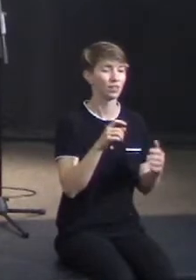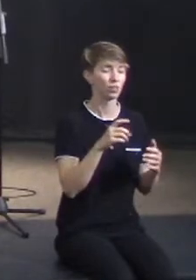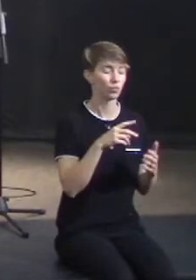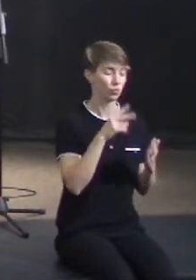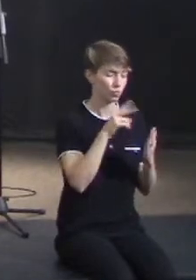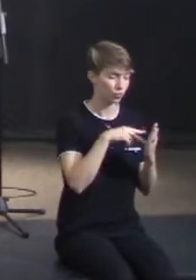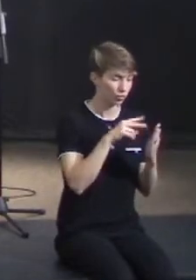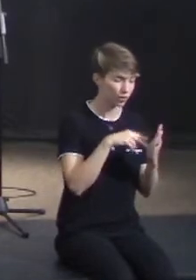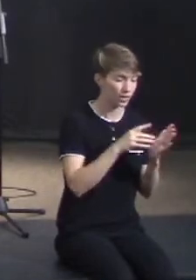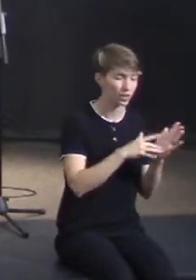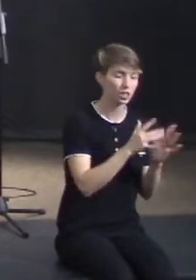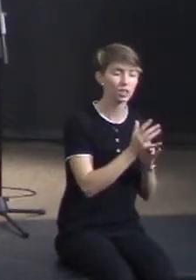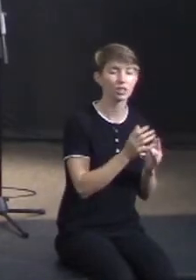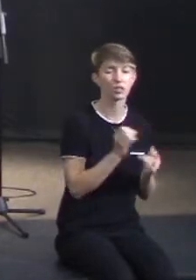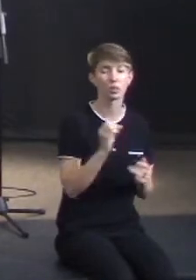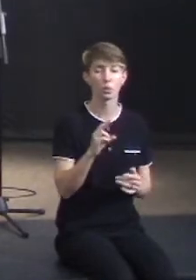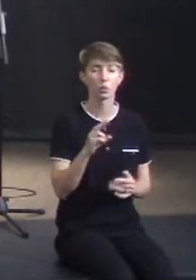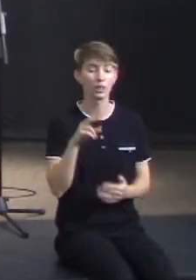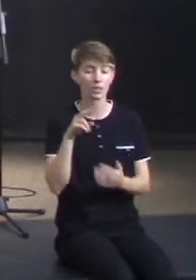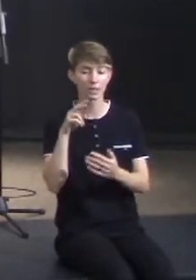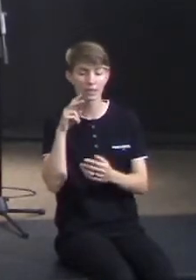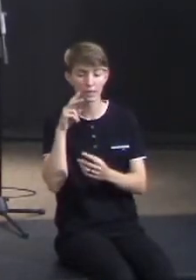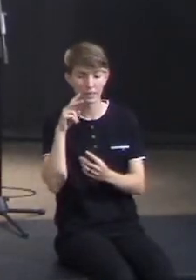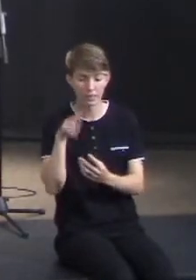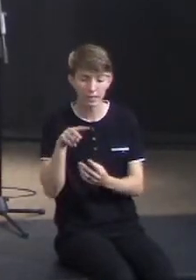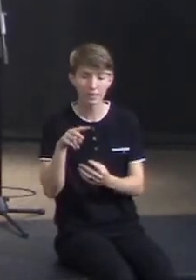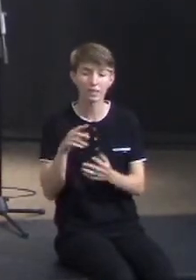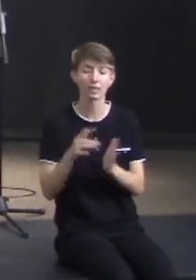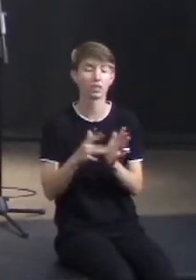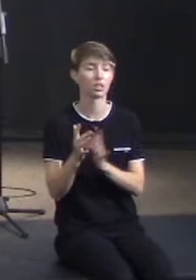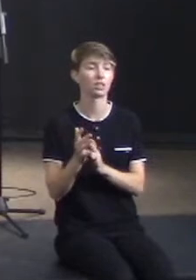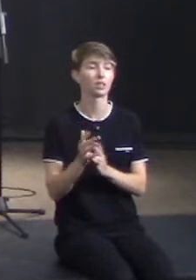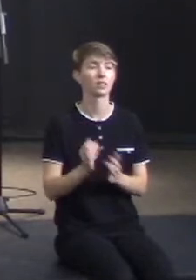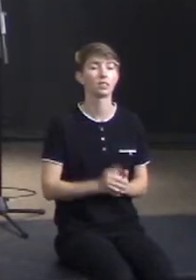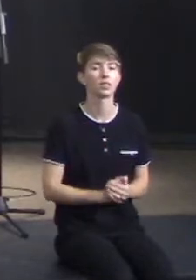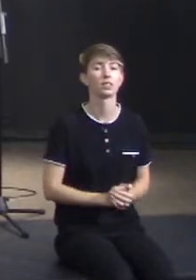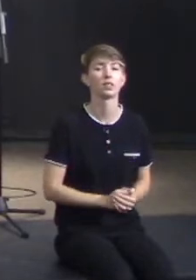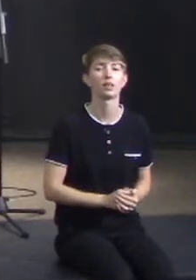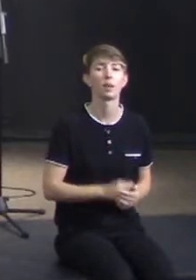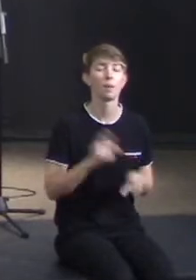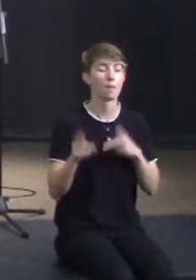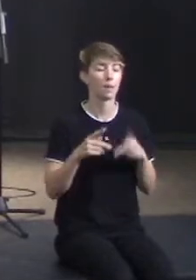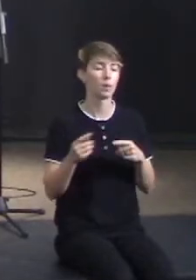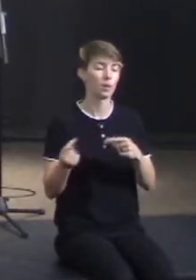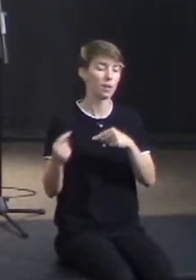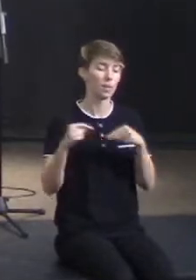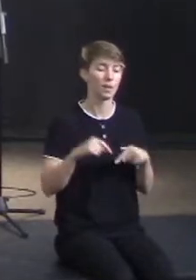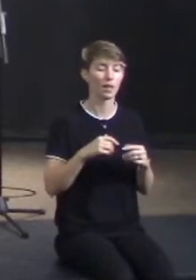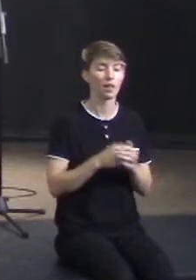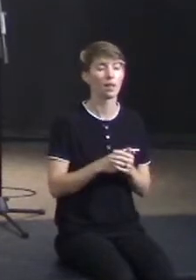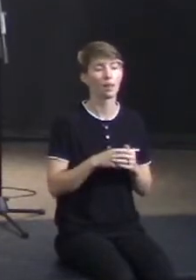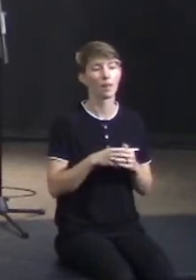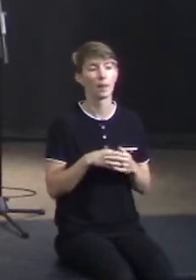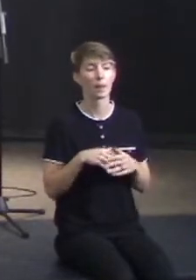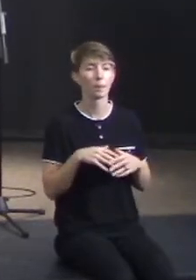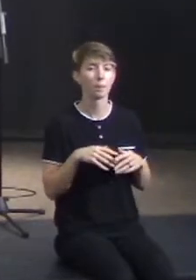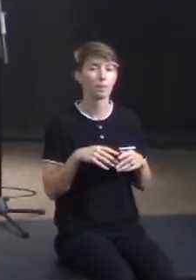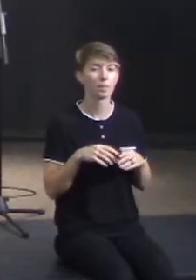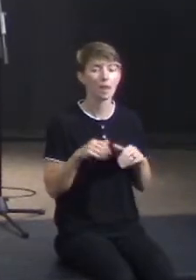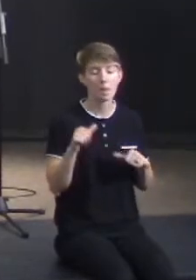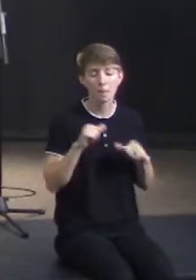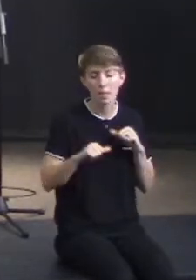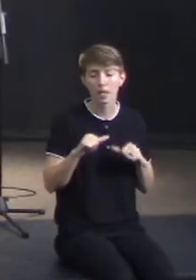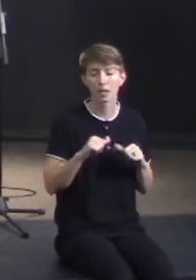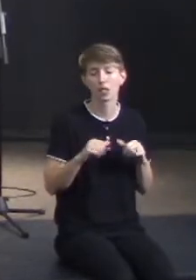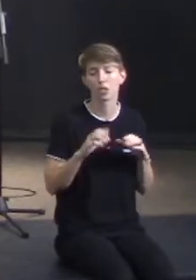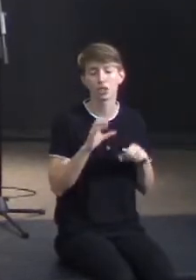Jesus? You know, and I think, does the world need to hear people who, like, you know, come in and they're playing church and it's like every Sunday, like, oh, I'm just in the pews